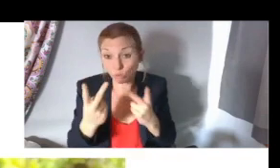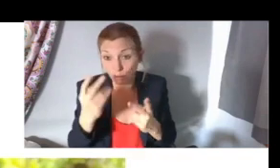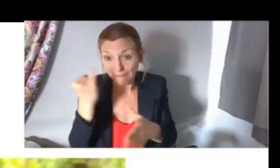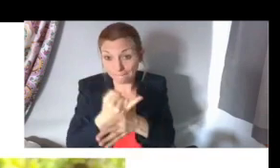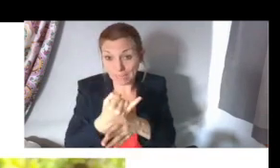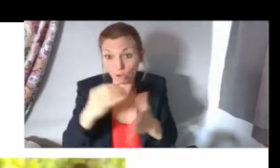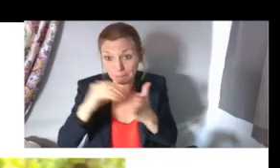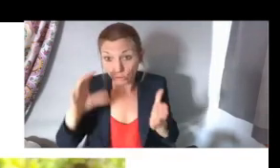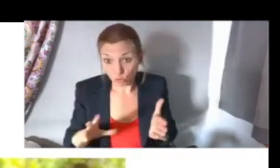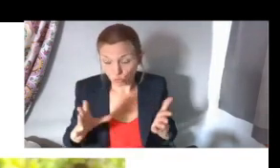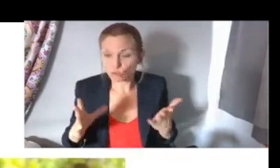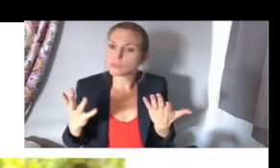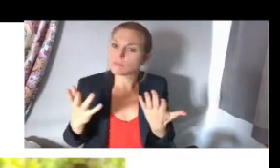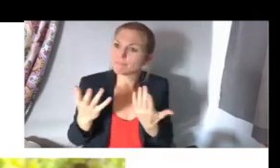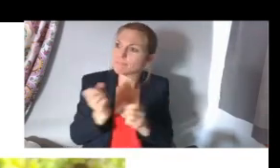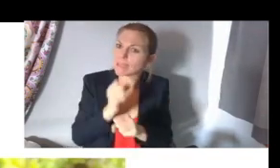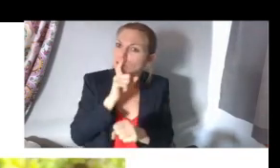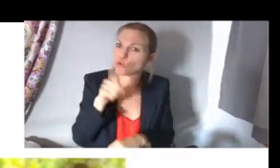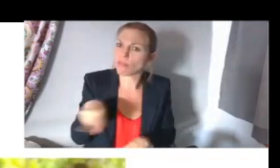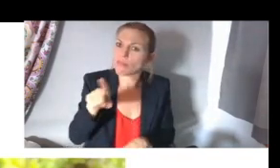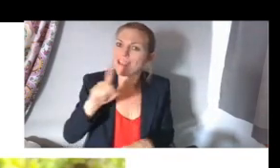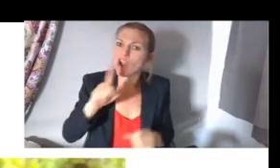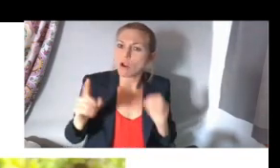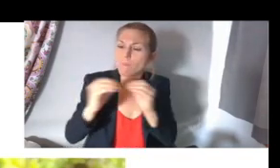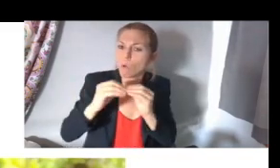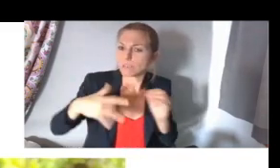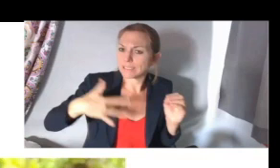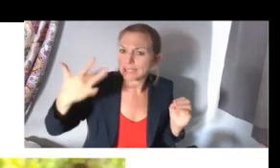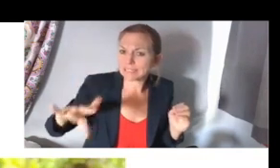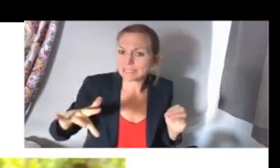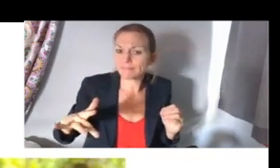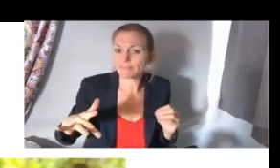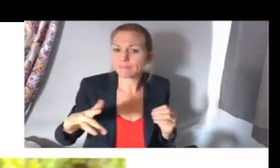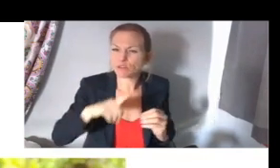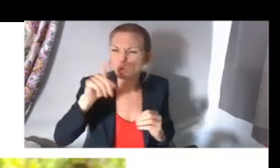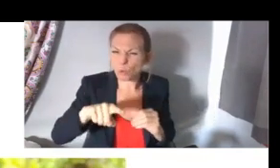Would one of our presenters prefer to cover that one?